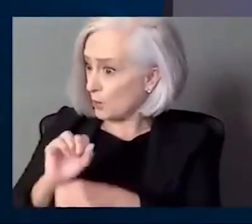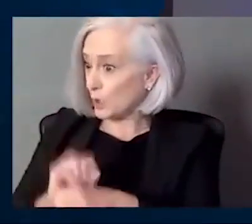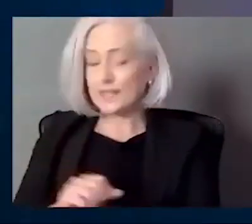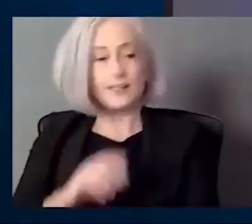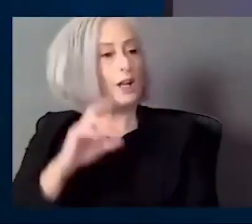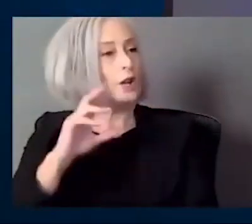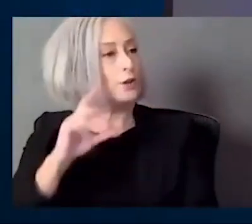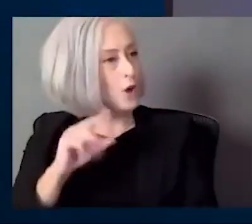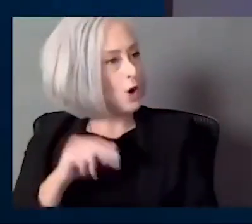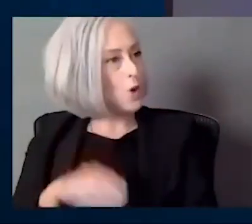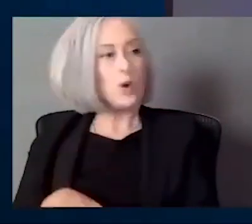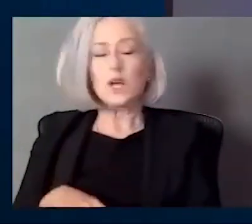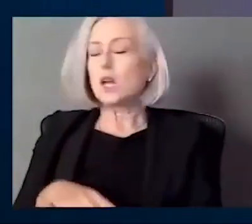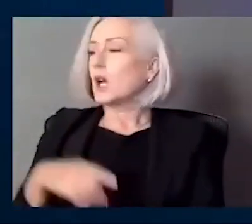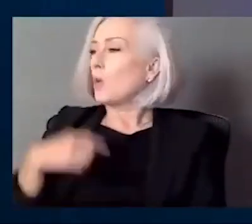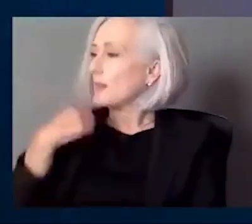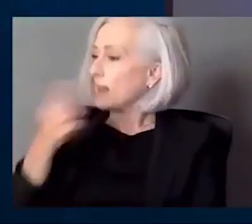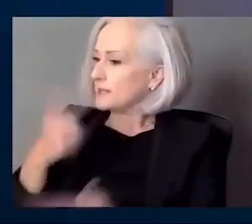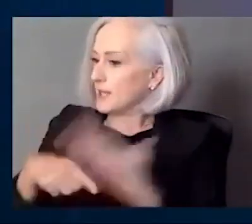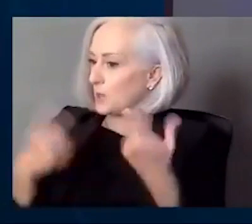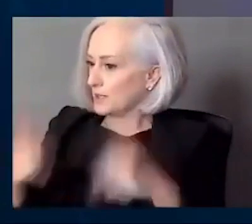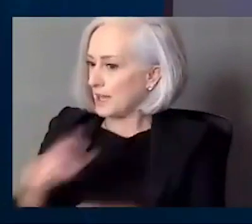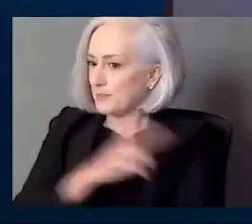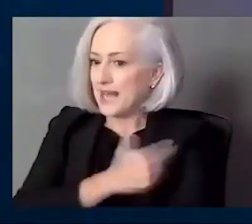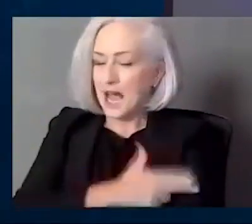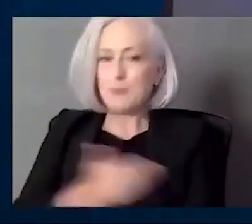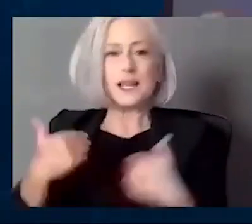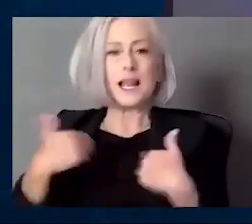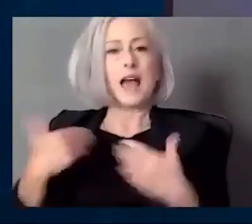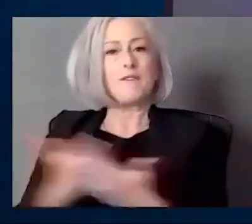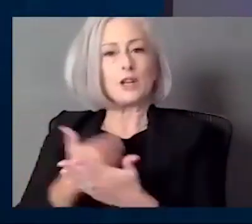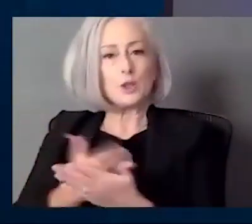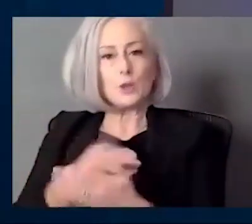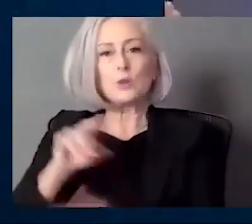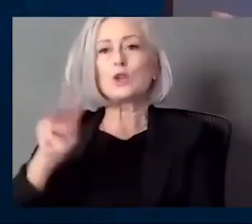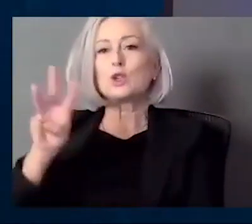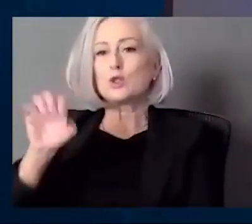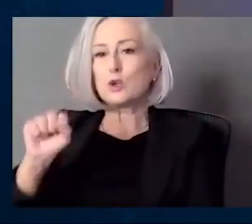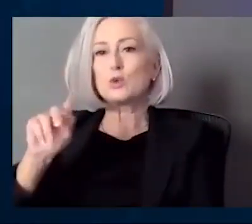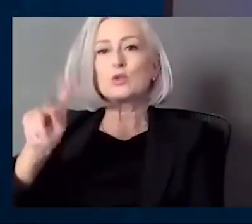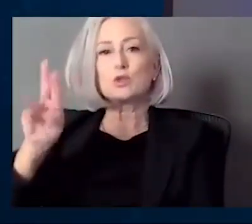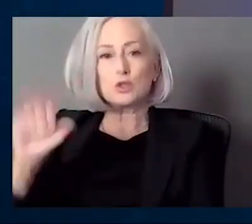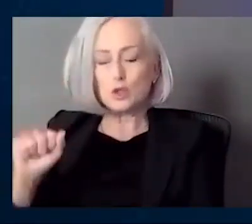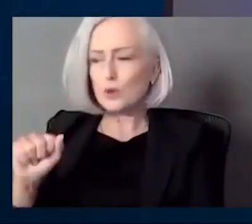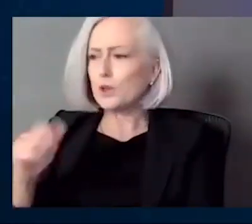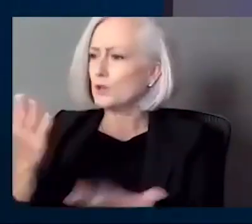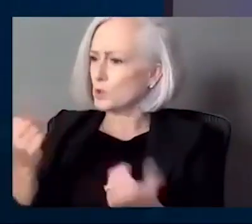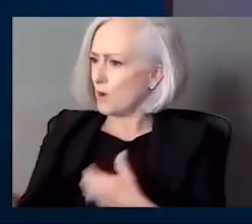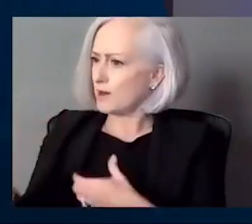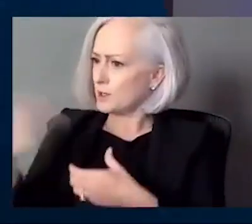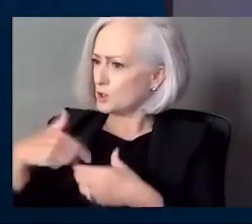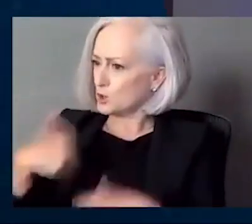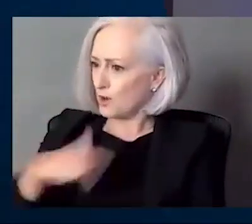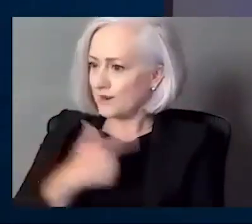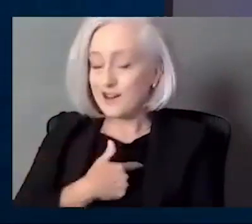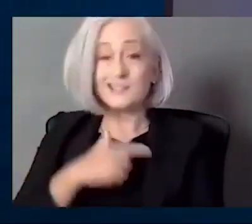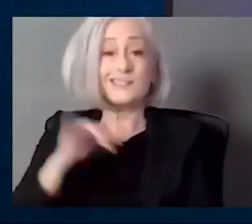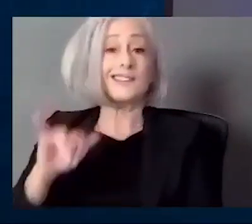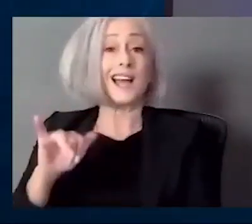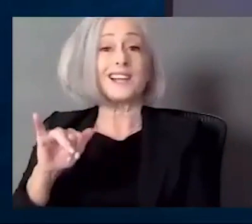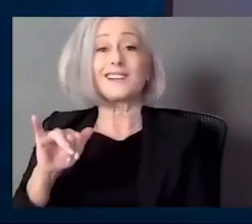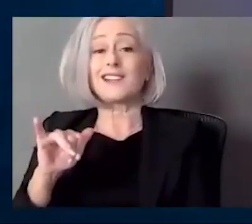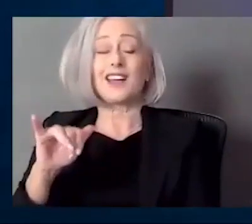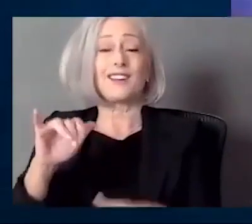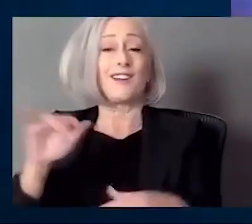news studio, and will you come work with us?" So it was like the full circle moment, as they say, and we're back. That's